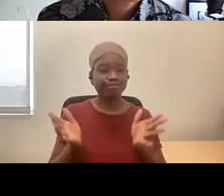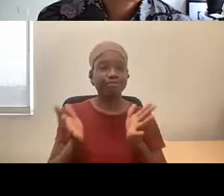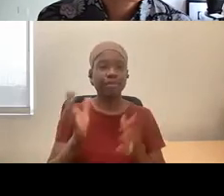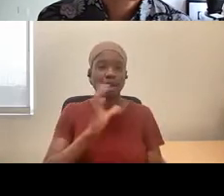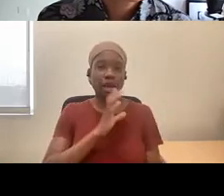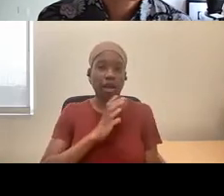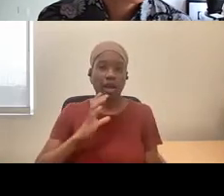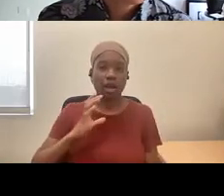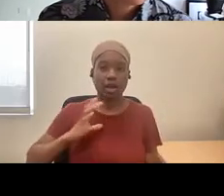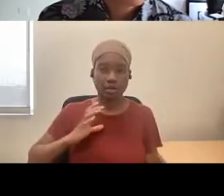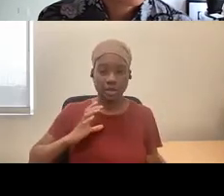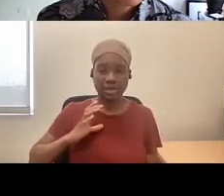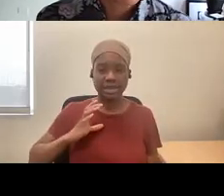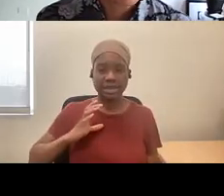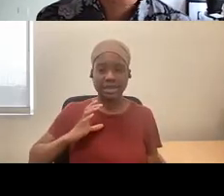defund,